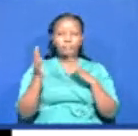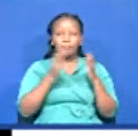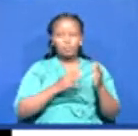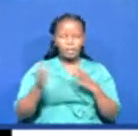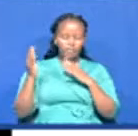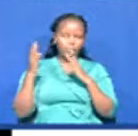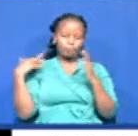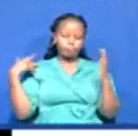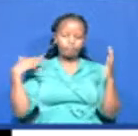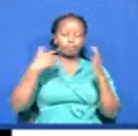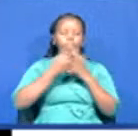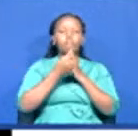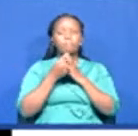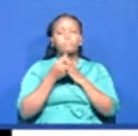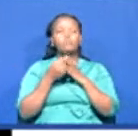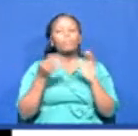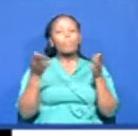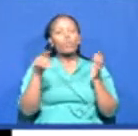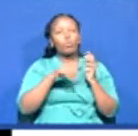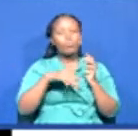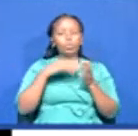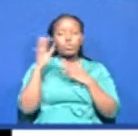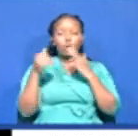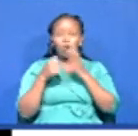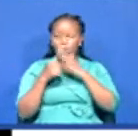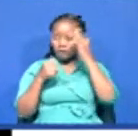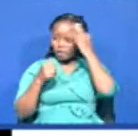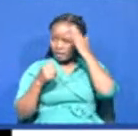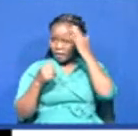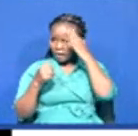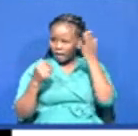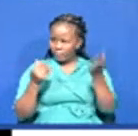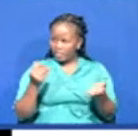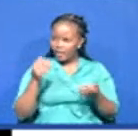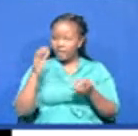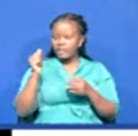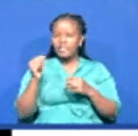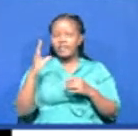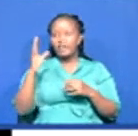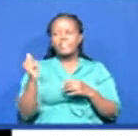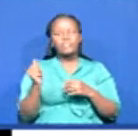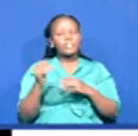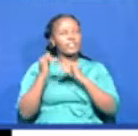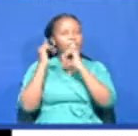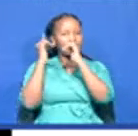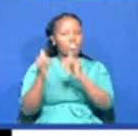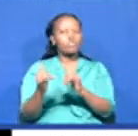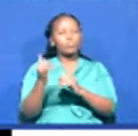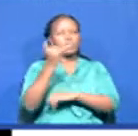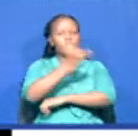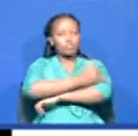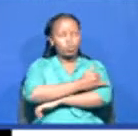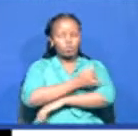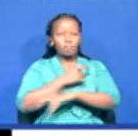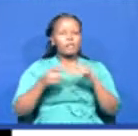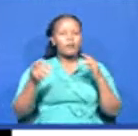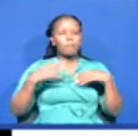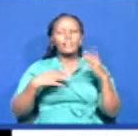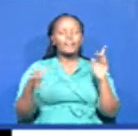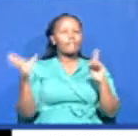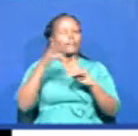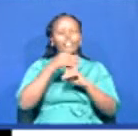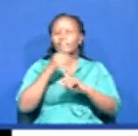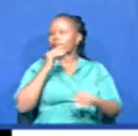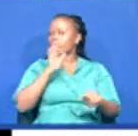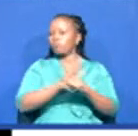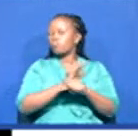point. We are all aware that SEA is fairly new institution, and they have done quite a bit in a very short time.